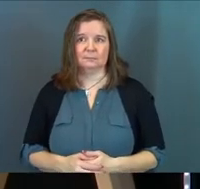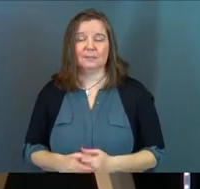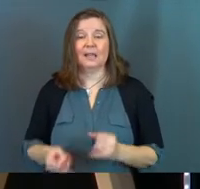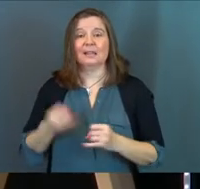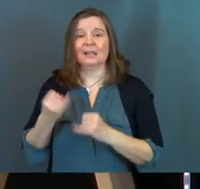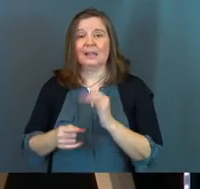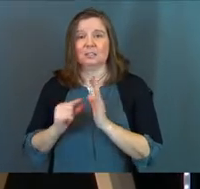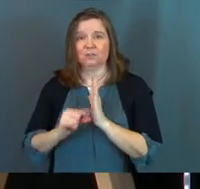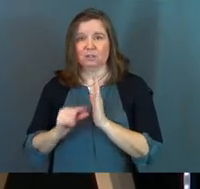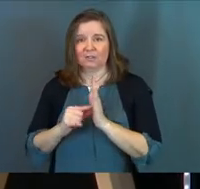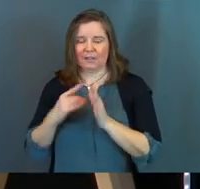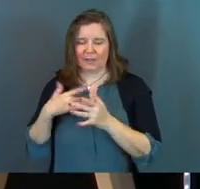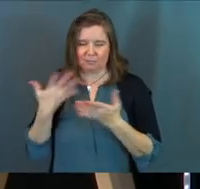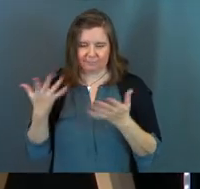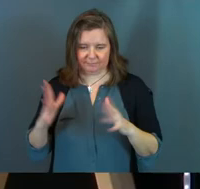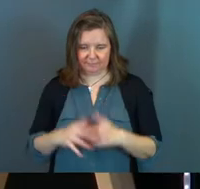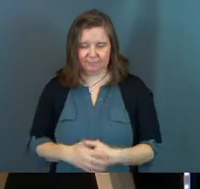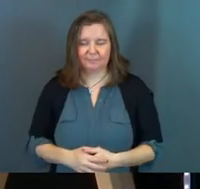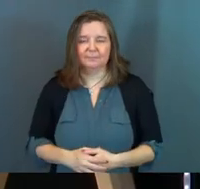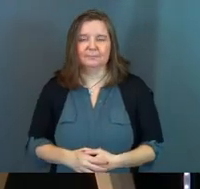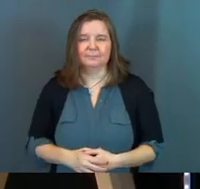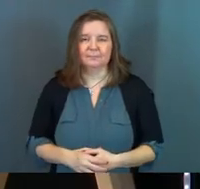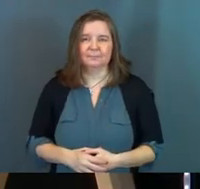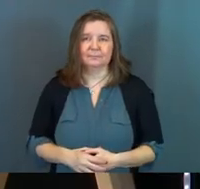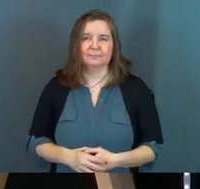Okay, last verses, then I'll let you go.